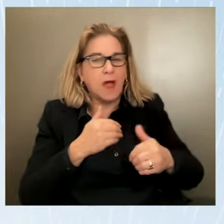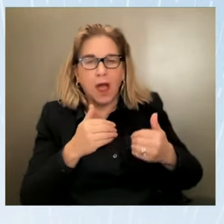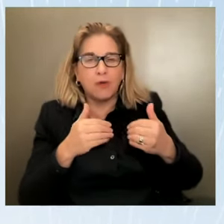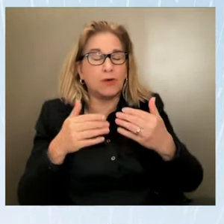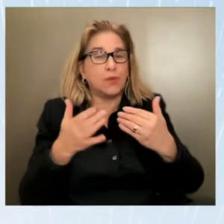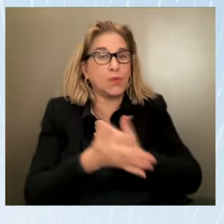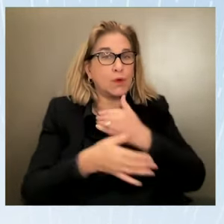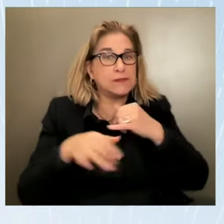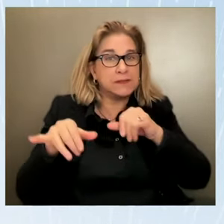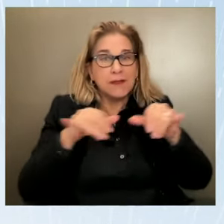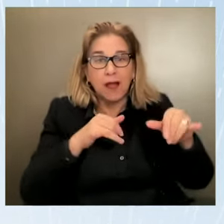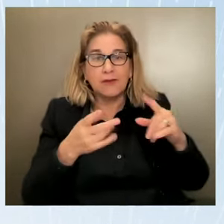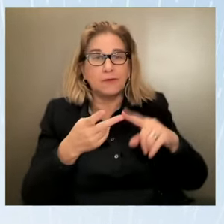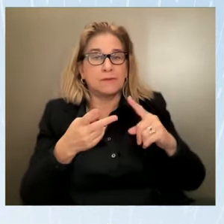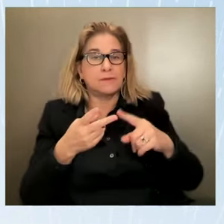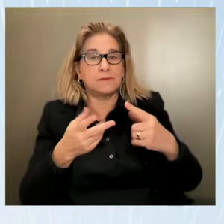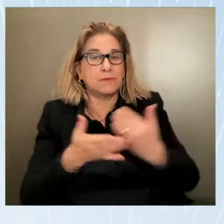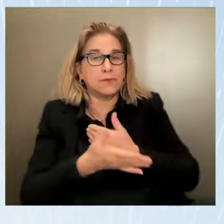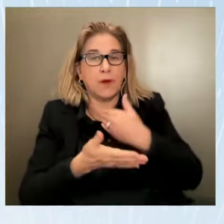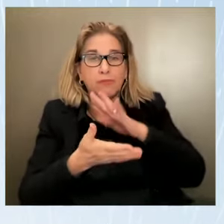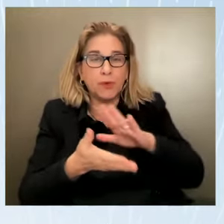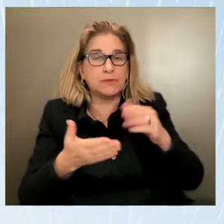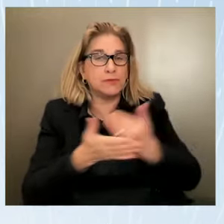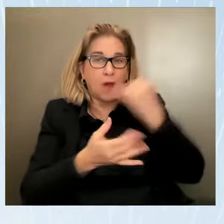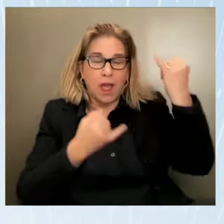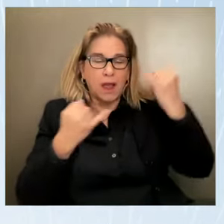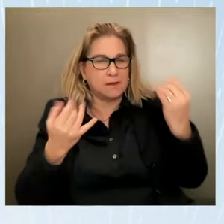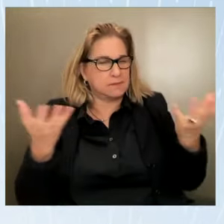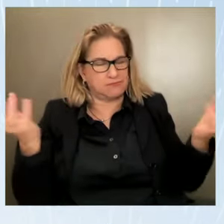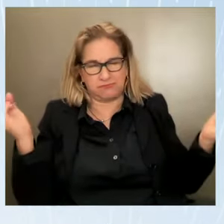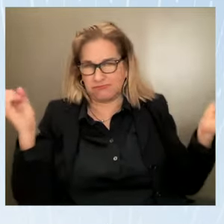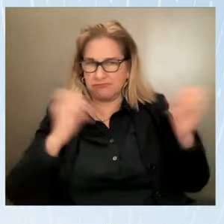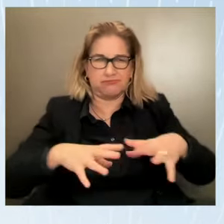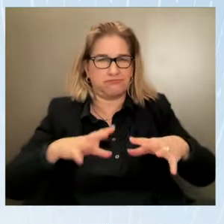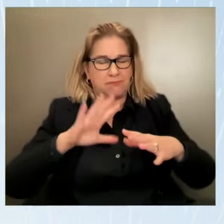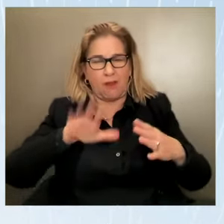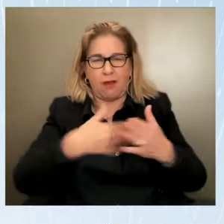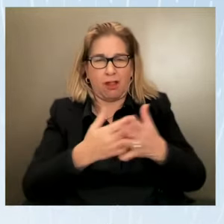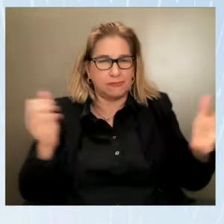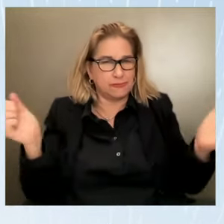the Department of Defense and Deputy Secretary Hicks. Kath, over to you.